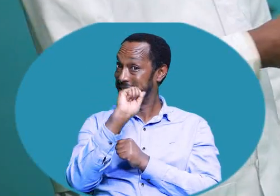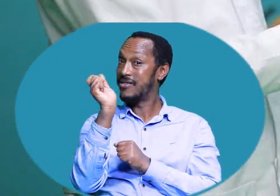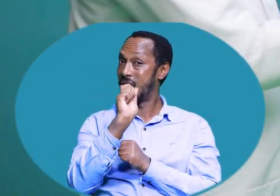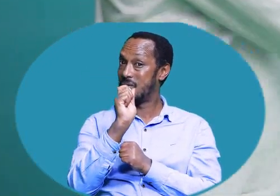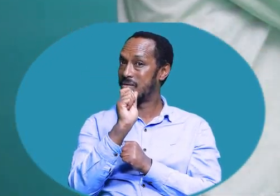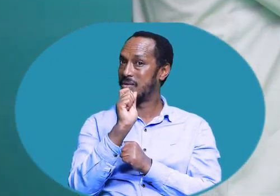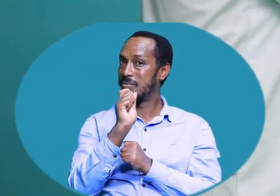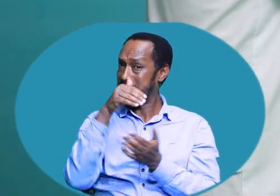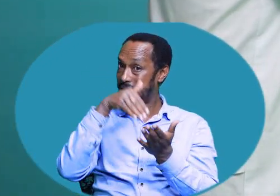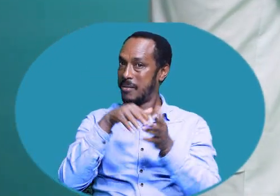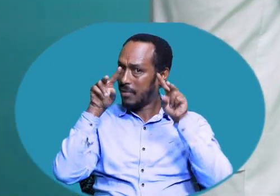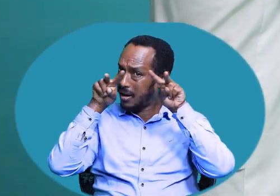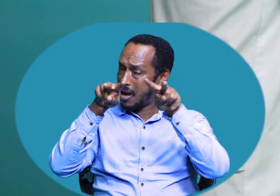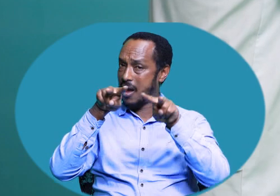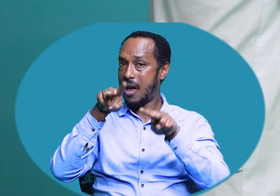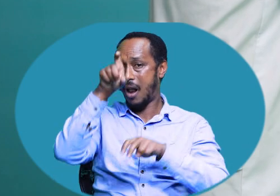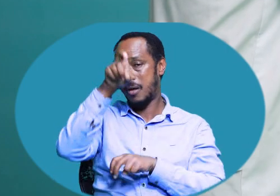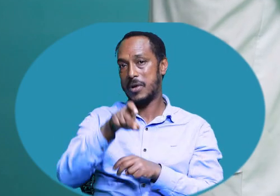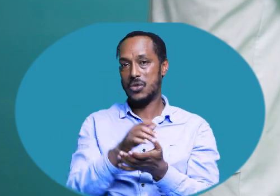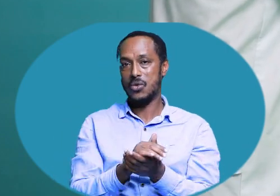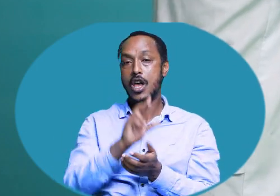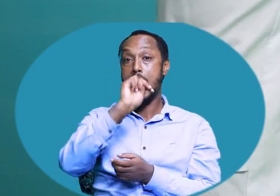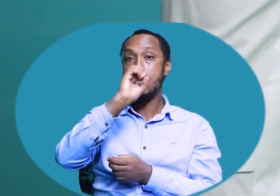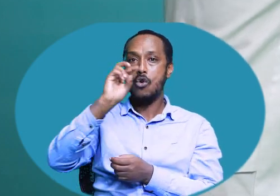Okay, students. Example,